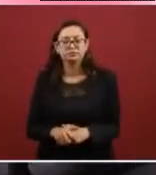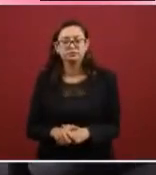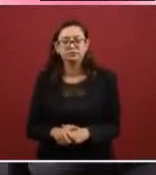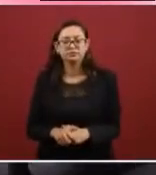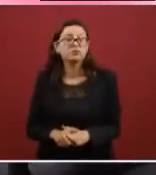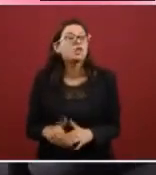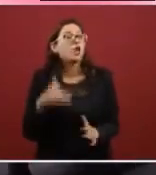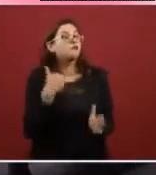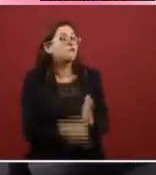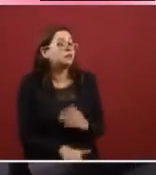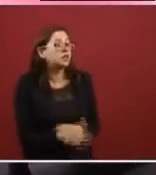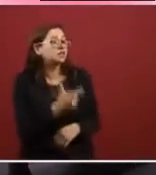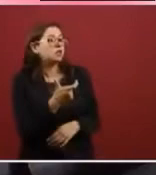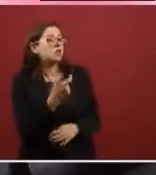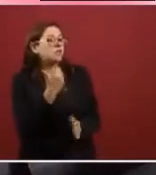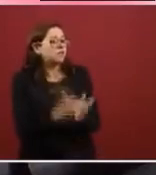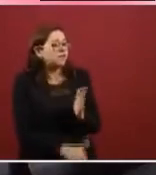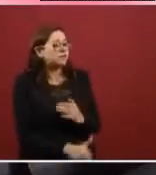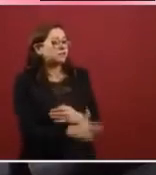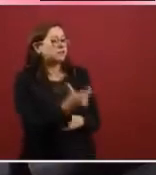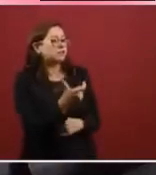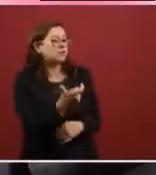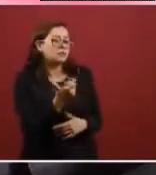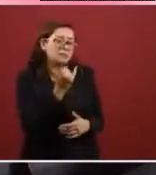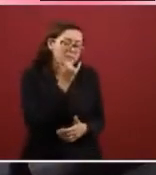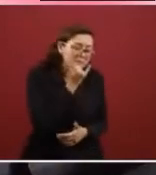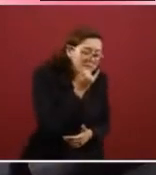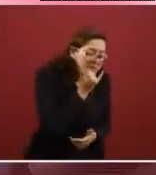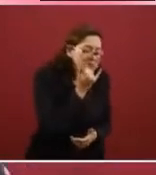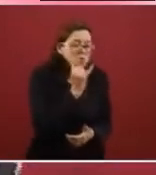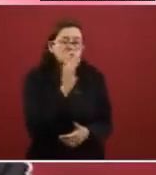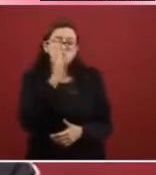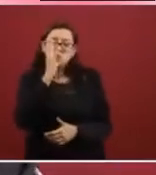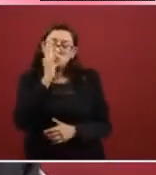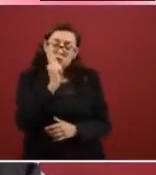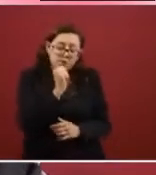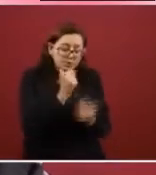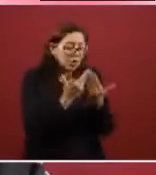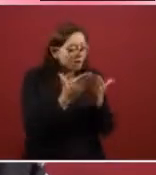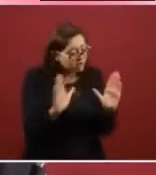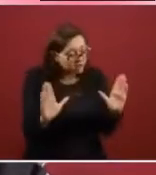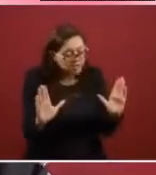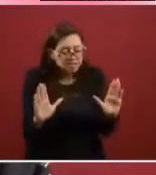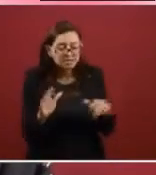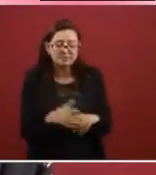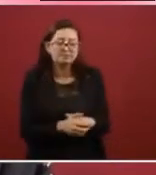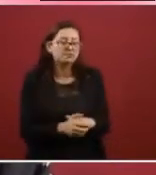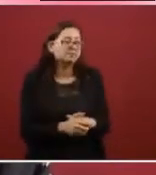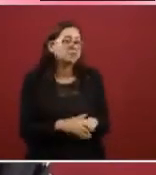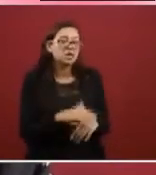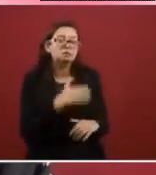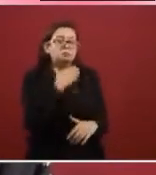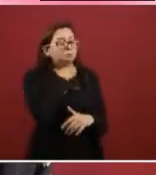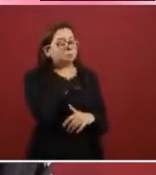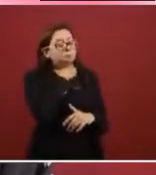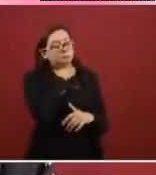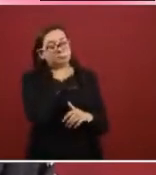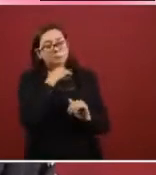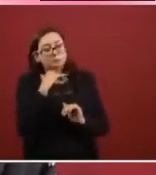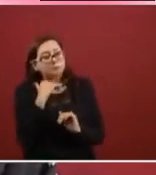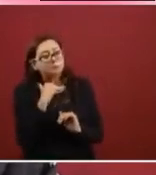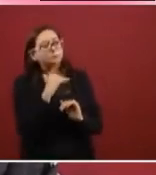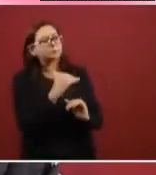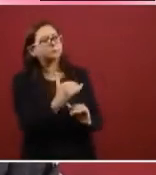faltan recursos, we need more resources. No vamos a poder abrir, we're not going to be able to open más espacios, more